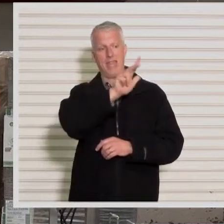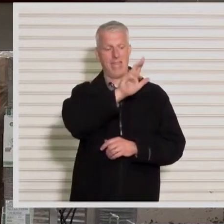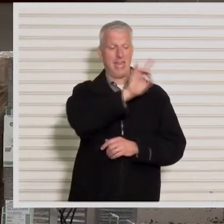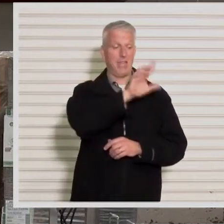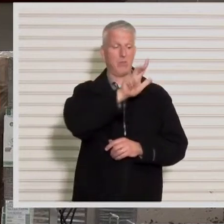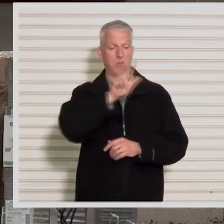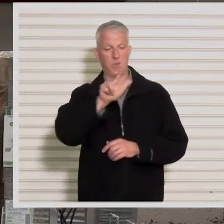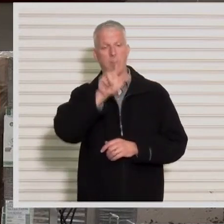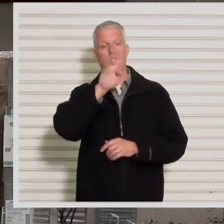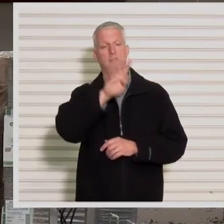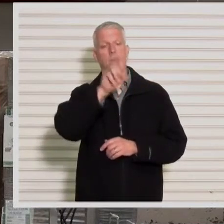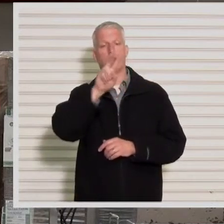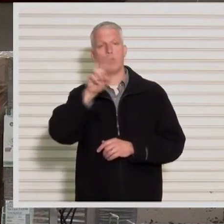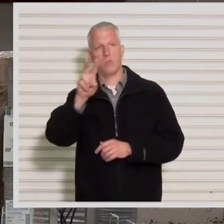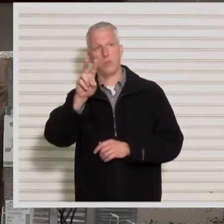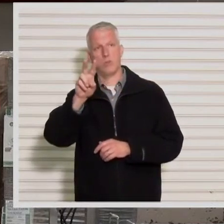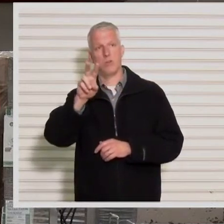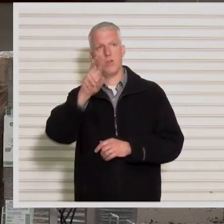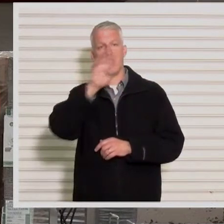833-422-4255.